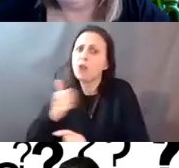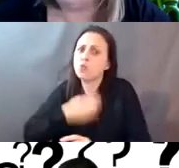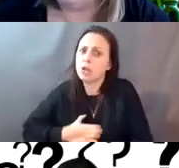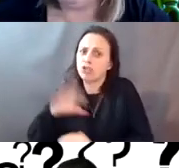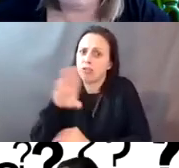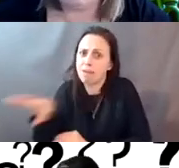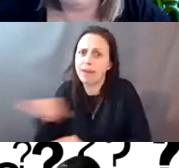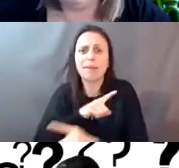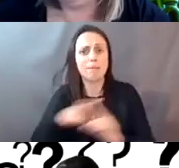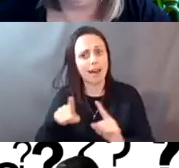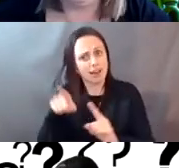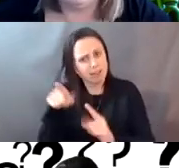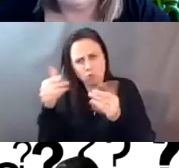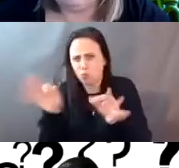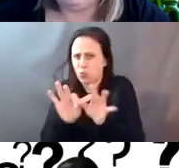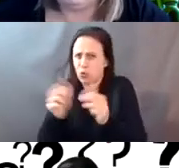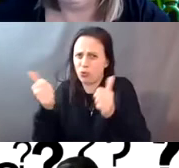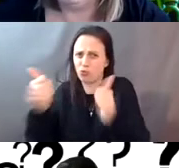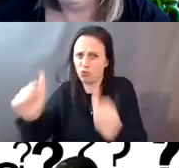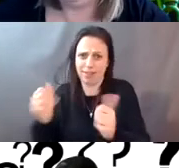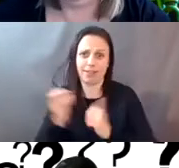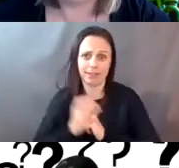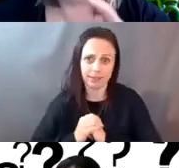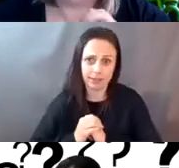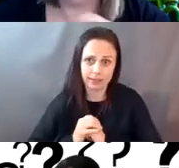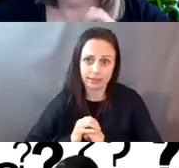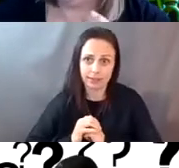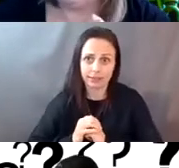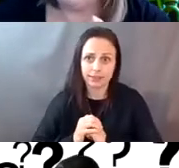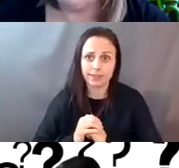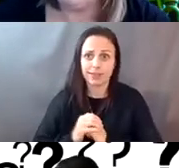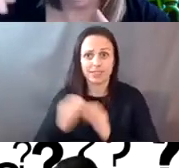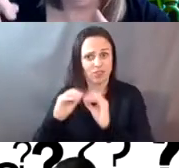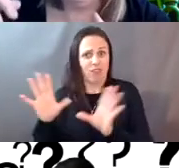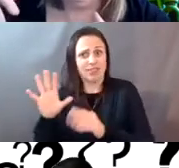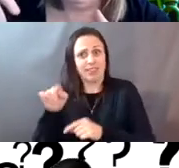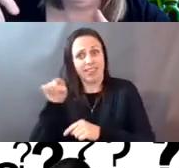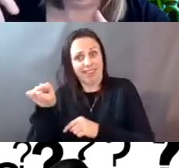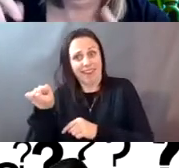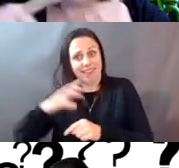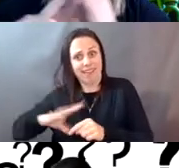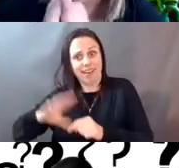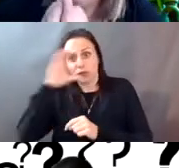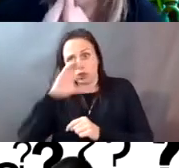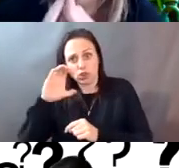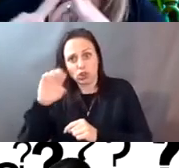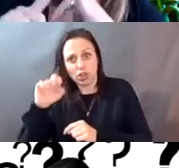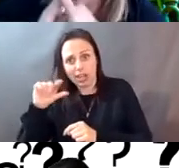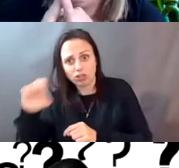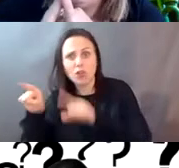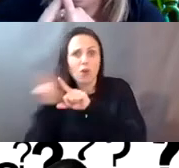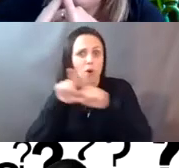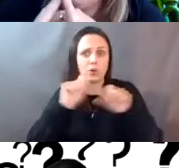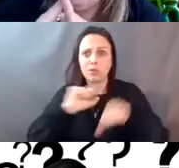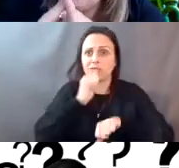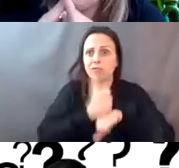definitely be worth a try. And I mean, obviously beyond like those search engines, you could create